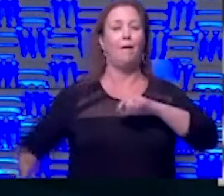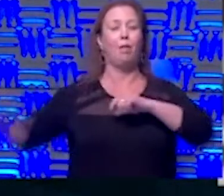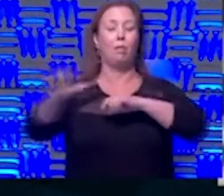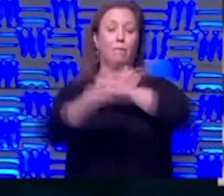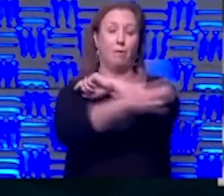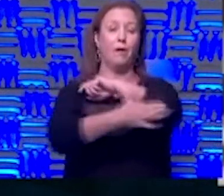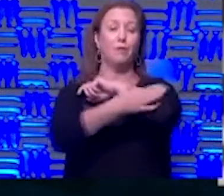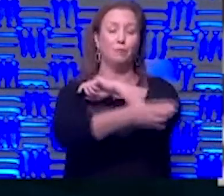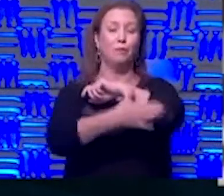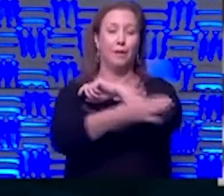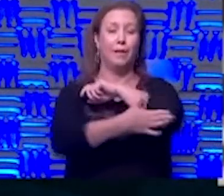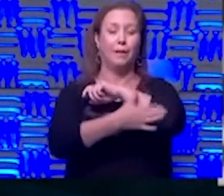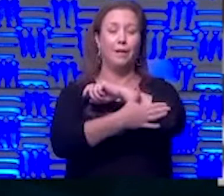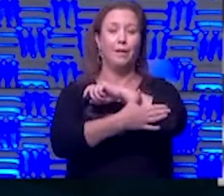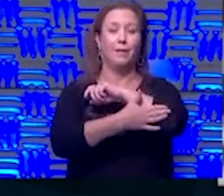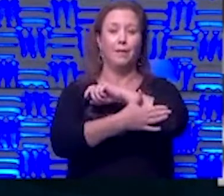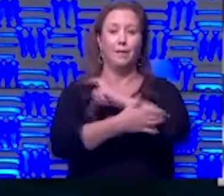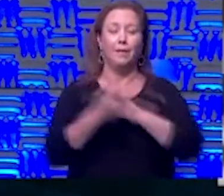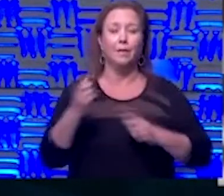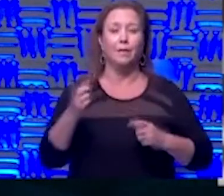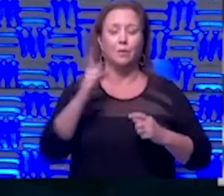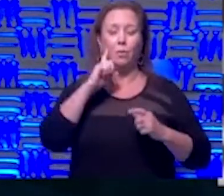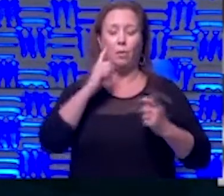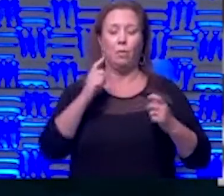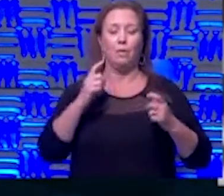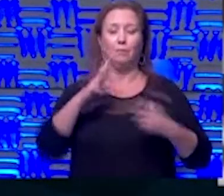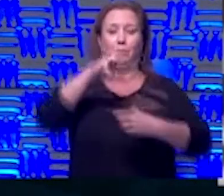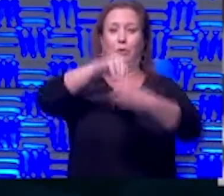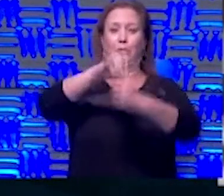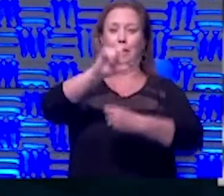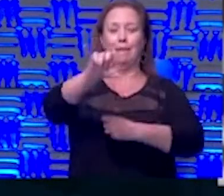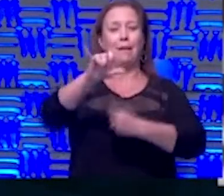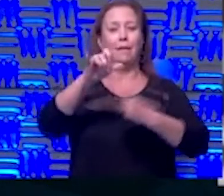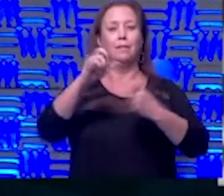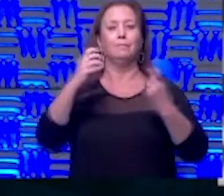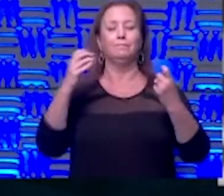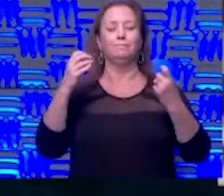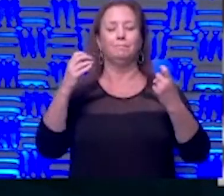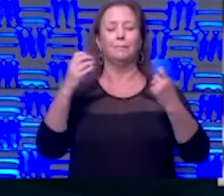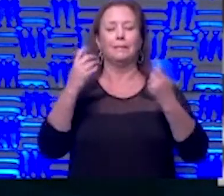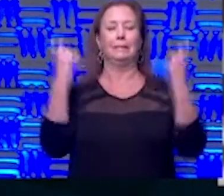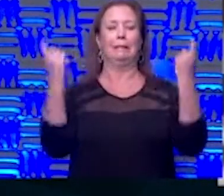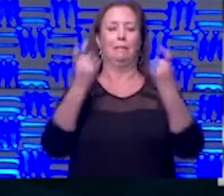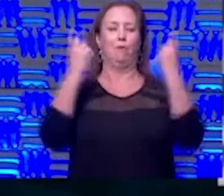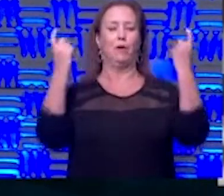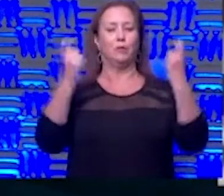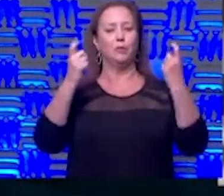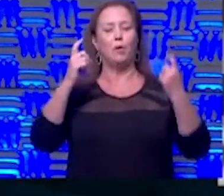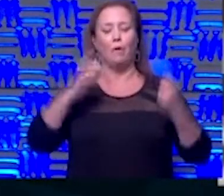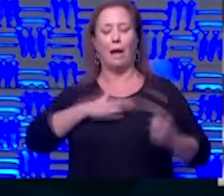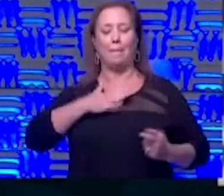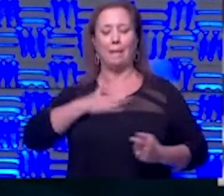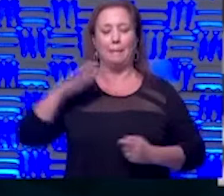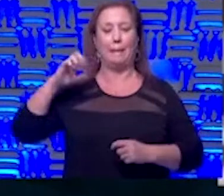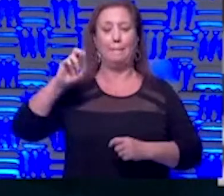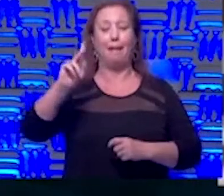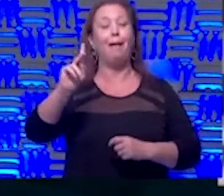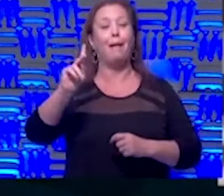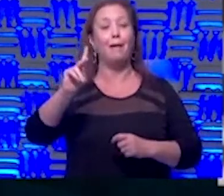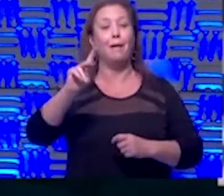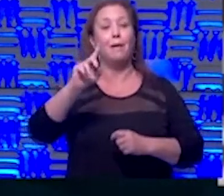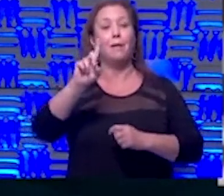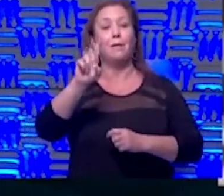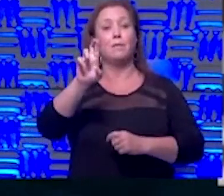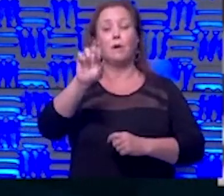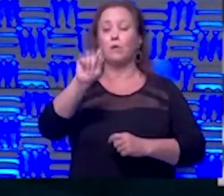we'll participate in that in a number of areas. But glad to be back and have a conversation. And Dr.